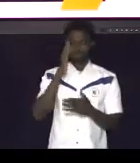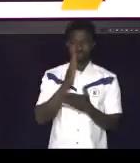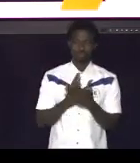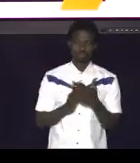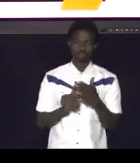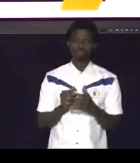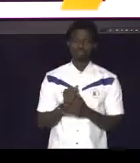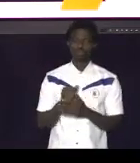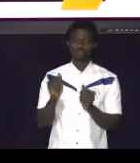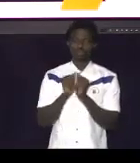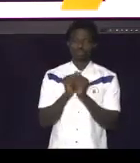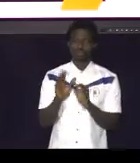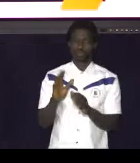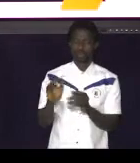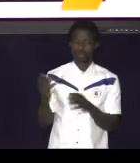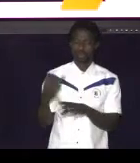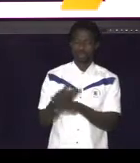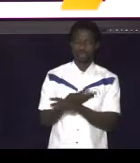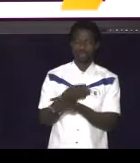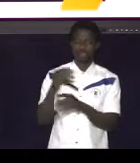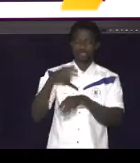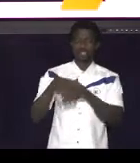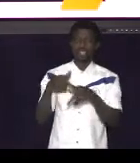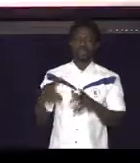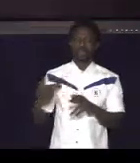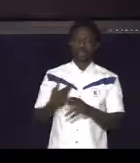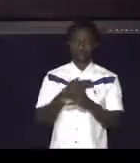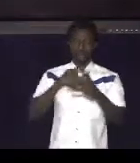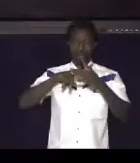Now, without wasting much time, let us begin.